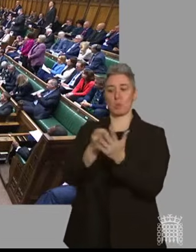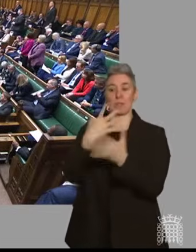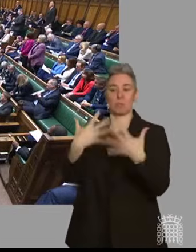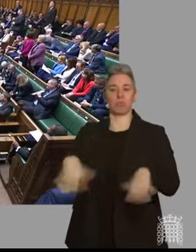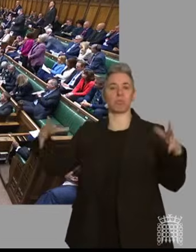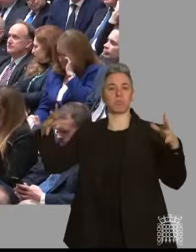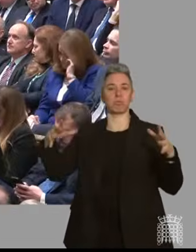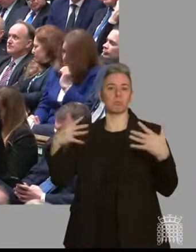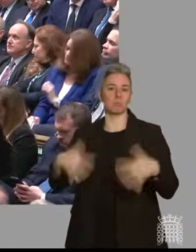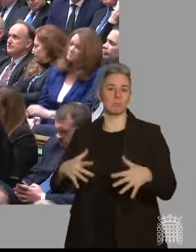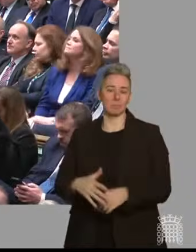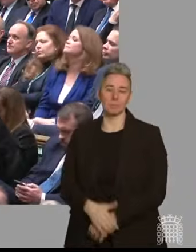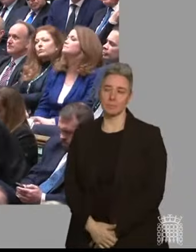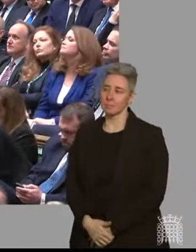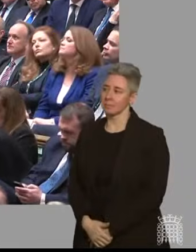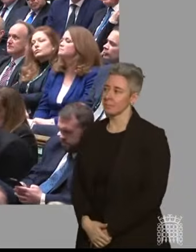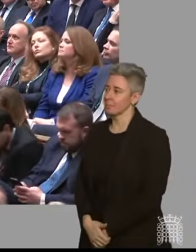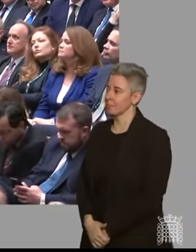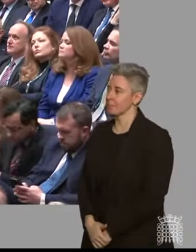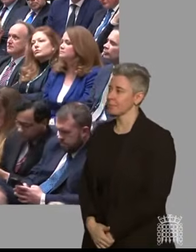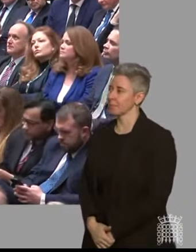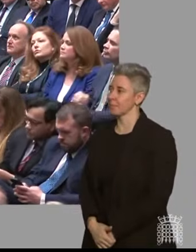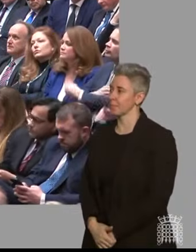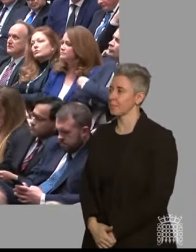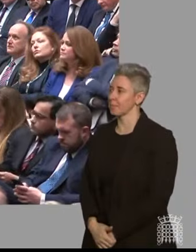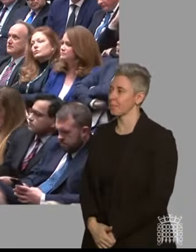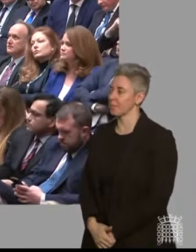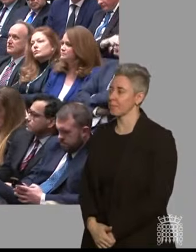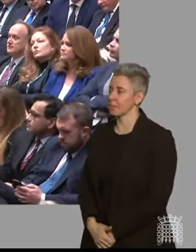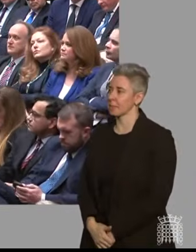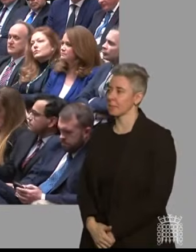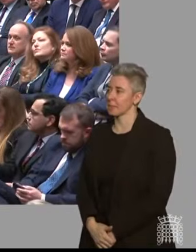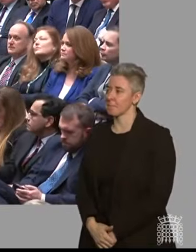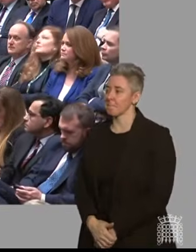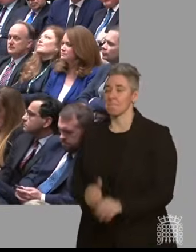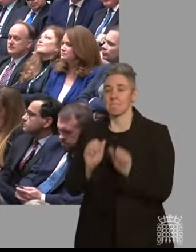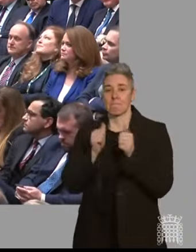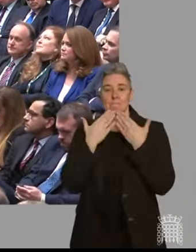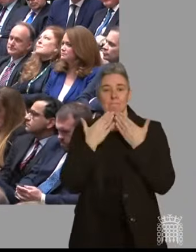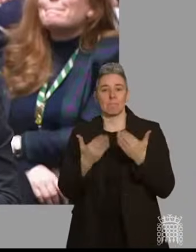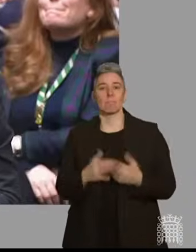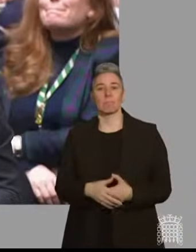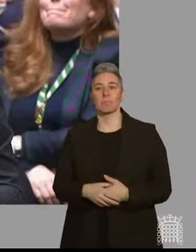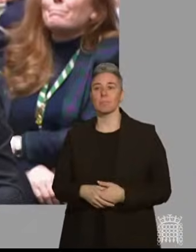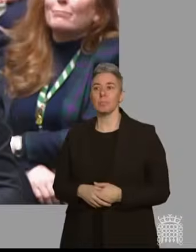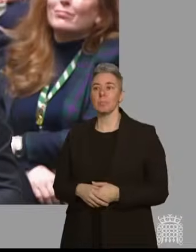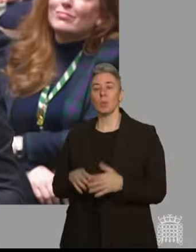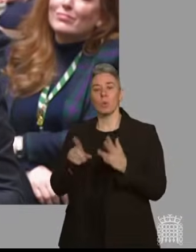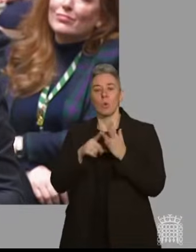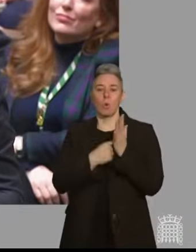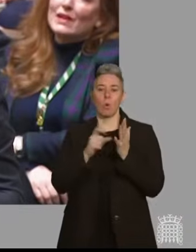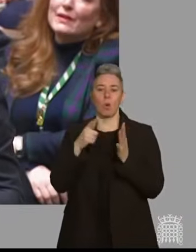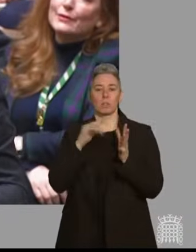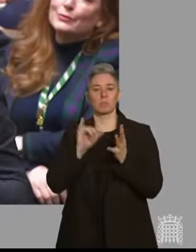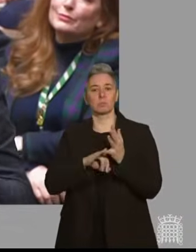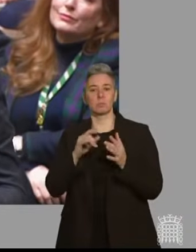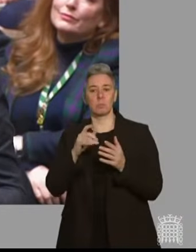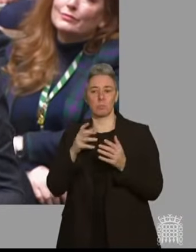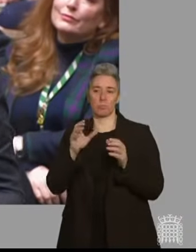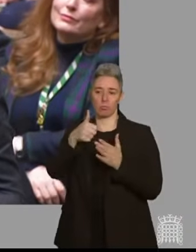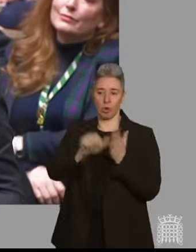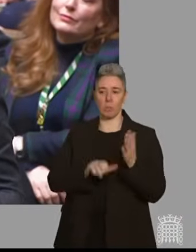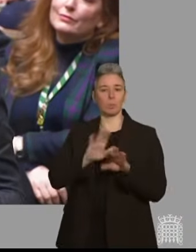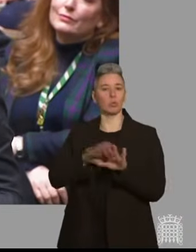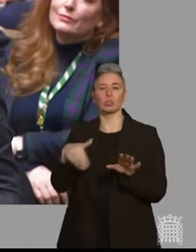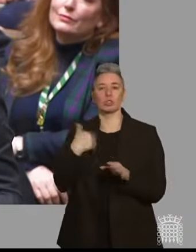much, Mr. Speaker. The AUKUS programme is not just a national endeavour designed to keep our nation safe, but also an international partnership that